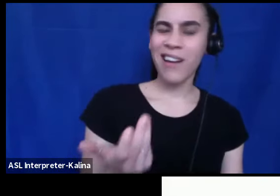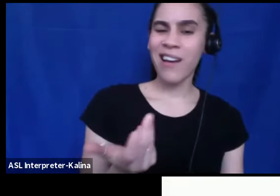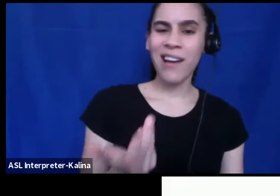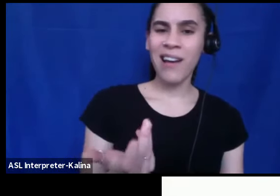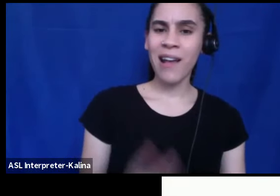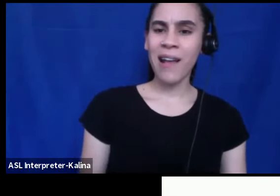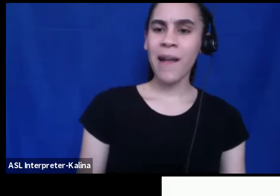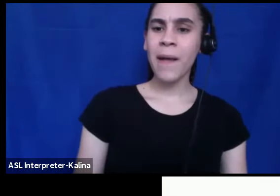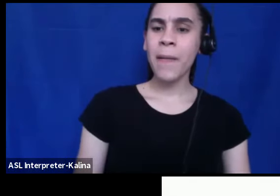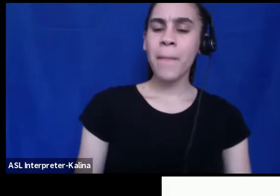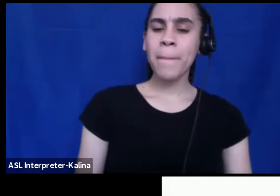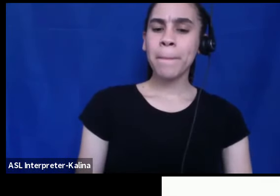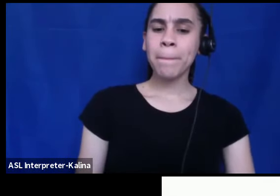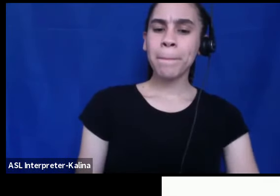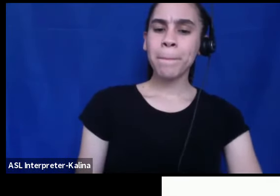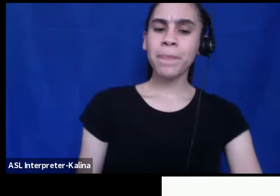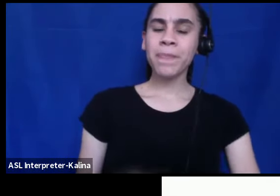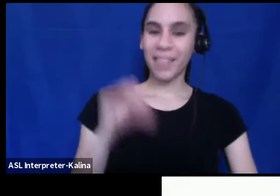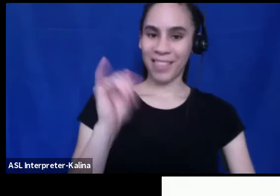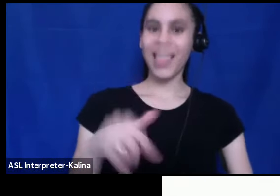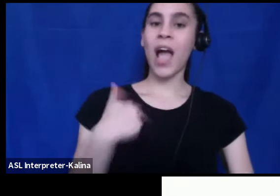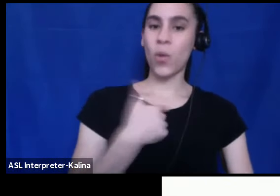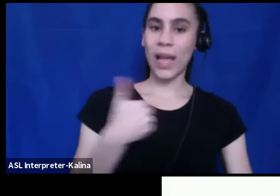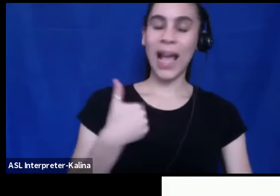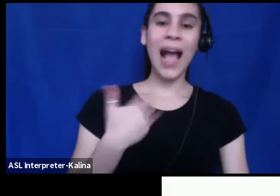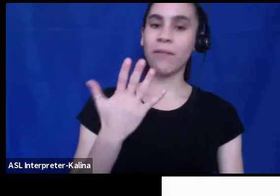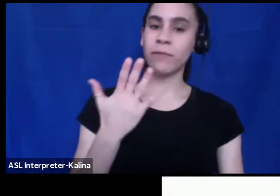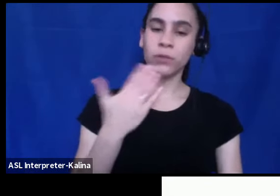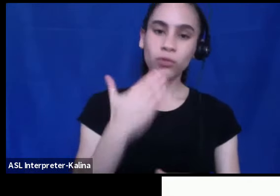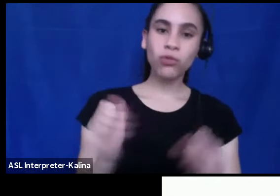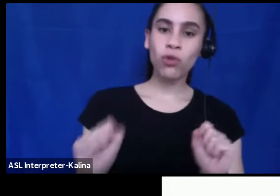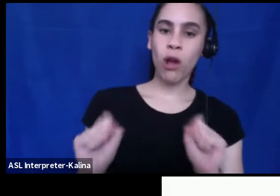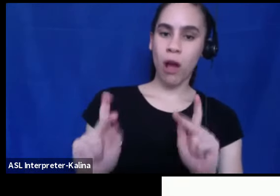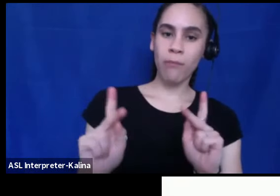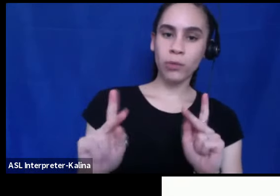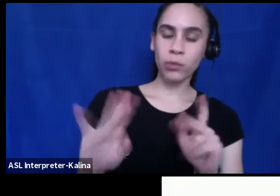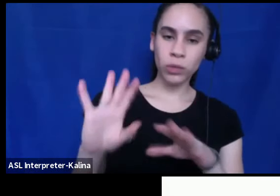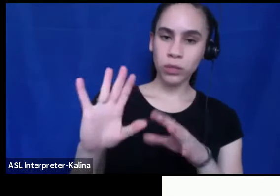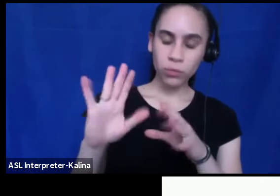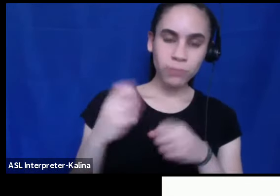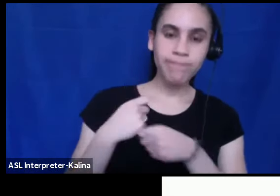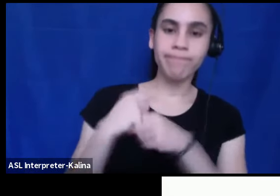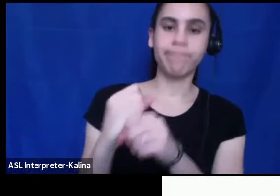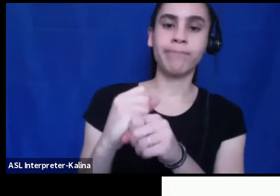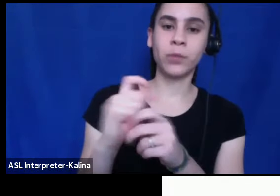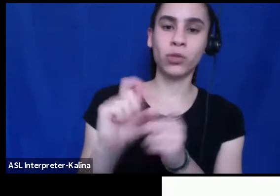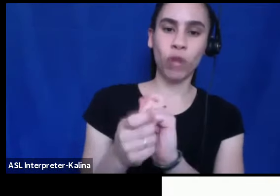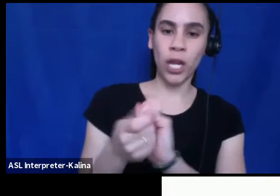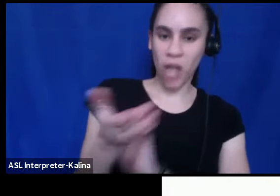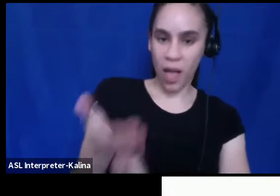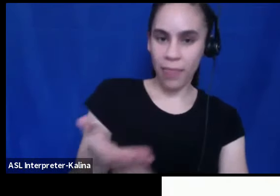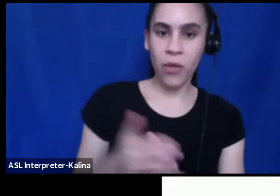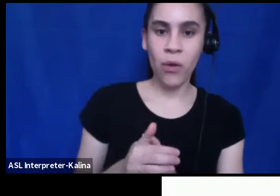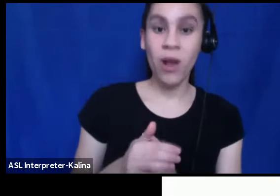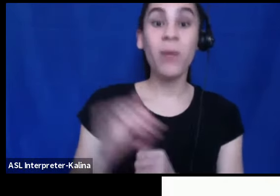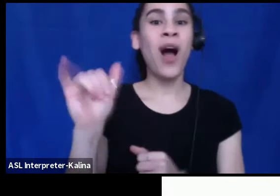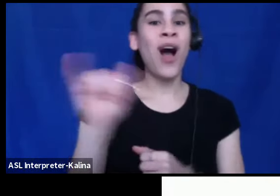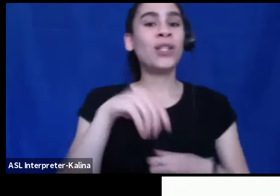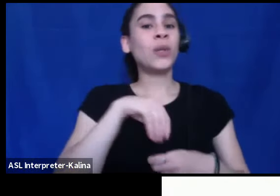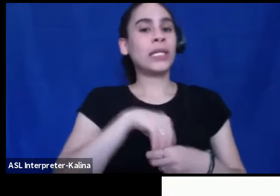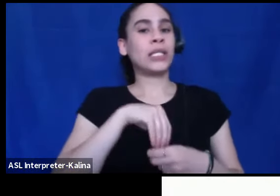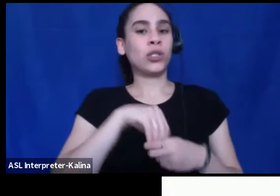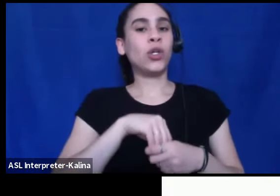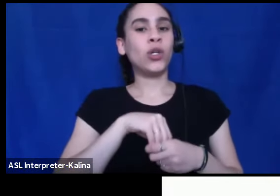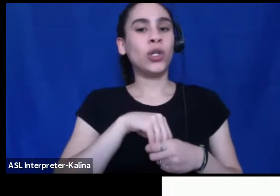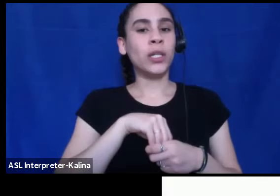And that's where we have a real opportunity, is to really create change there, but also internally within your